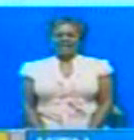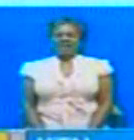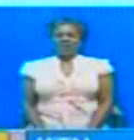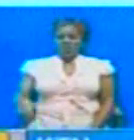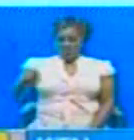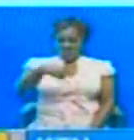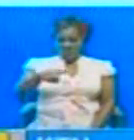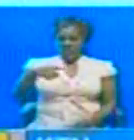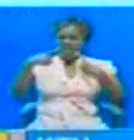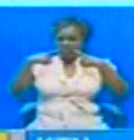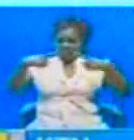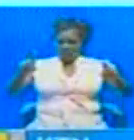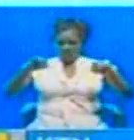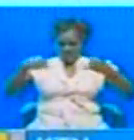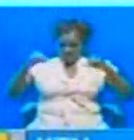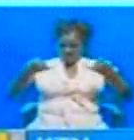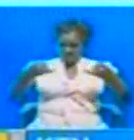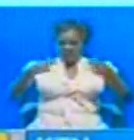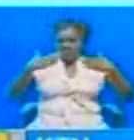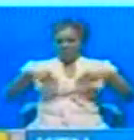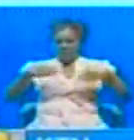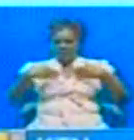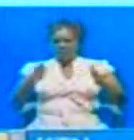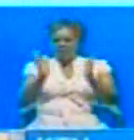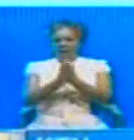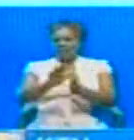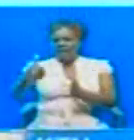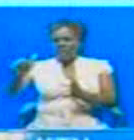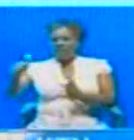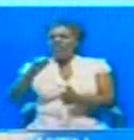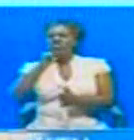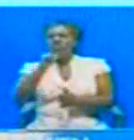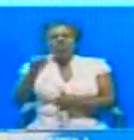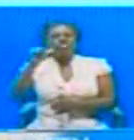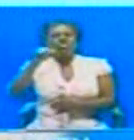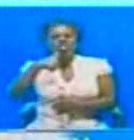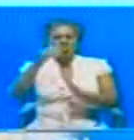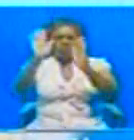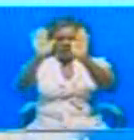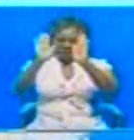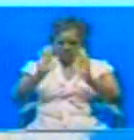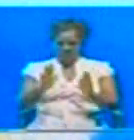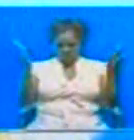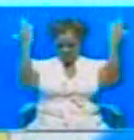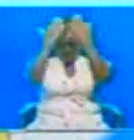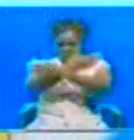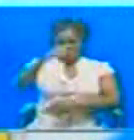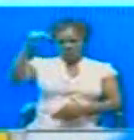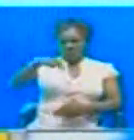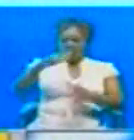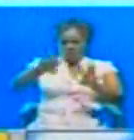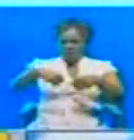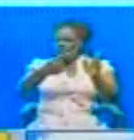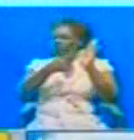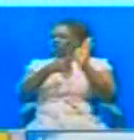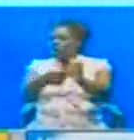Well, we covered the news, the newsmakers, and others not so newsworthy. And tonight, we want to give you a